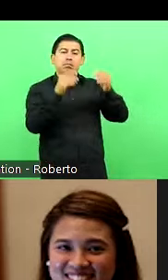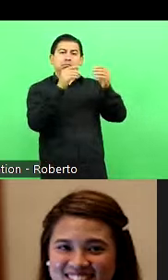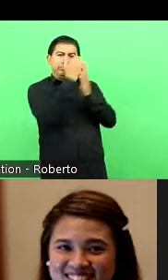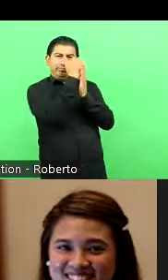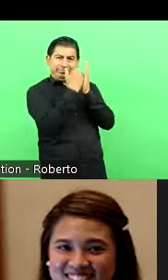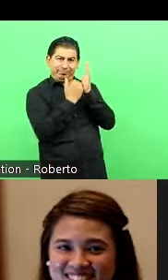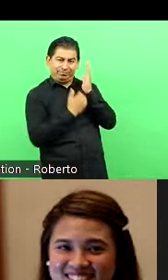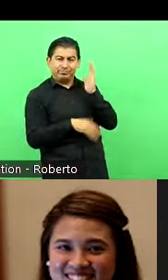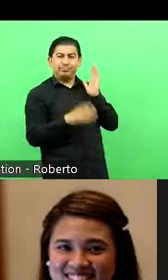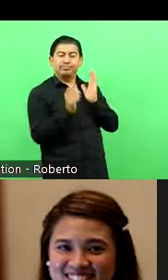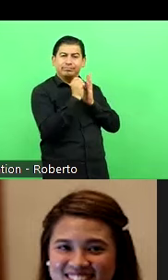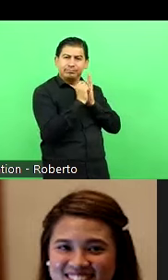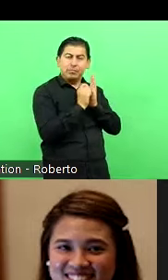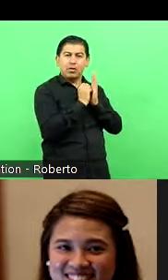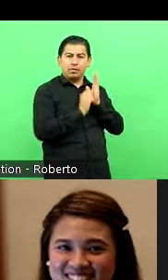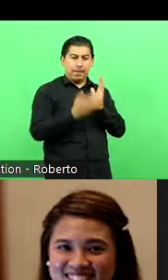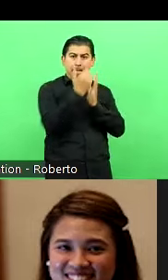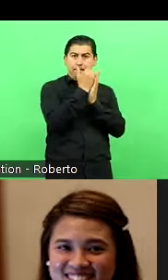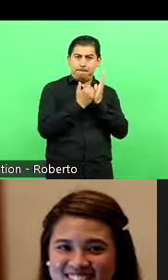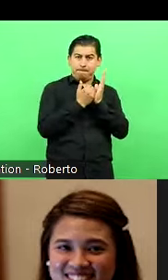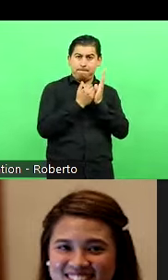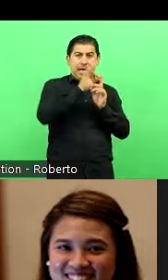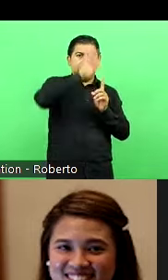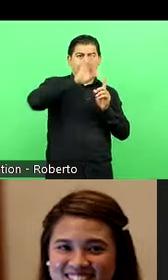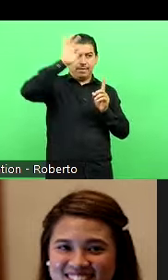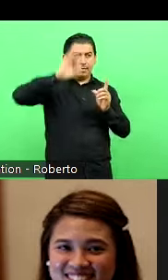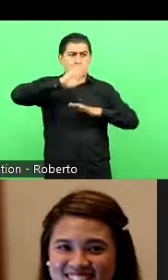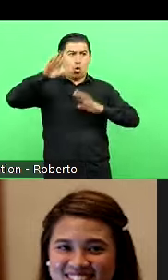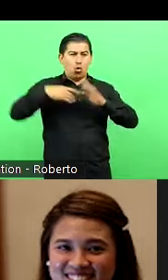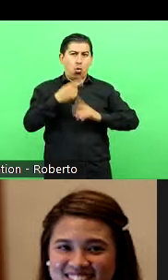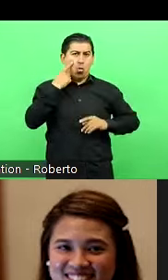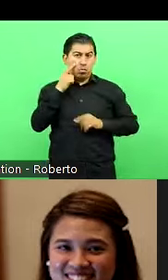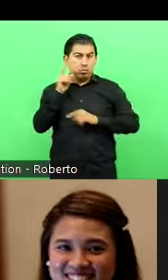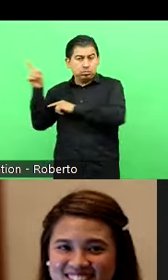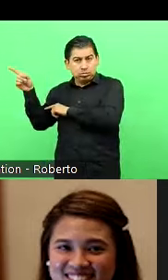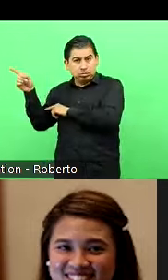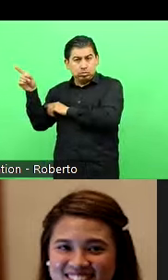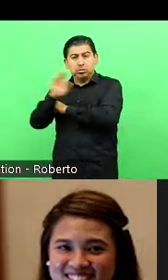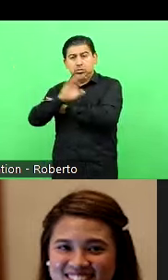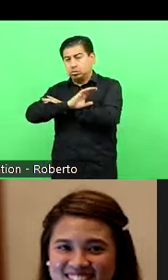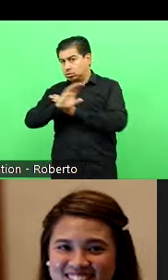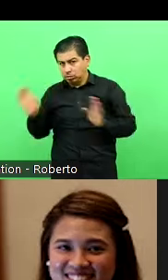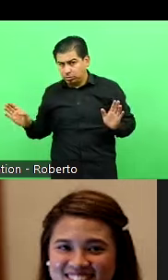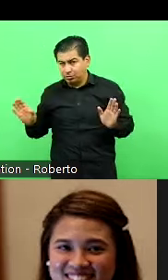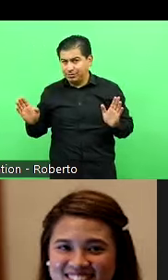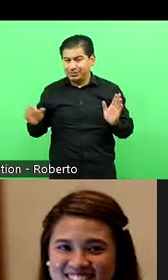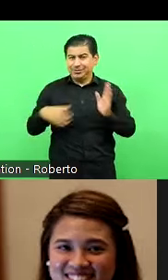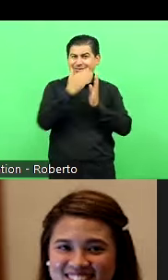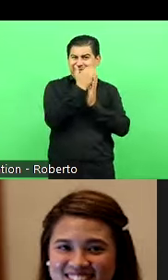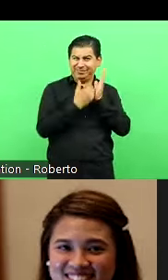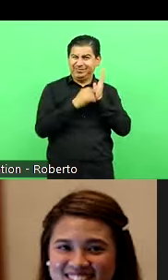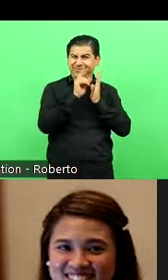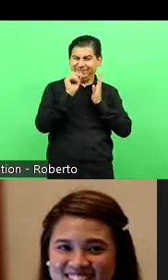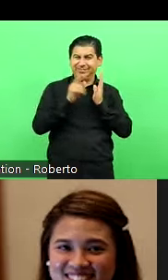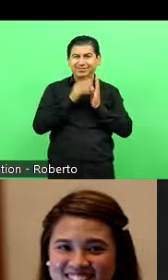the results of the application of the scorecard resulted to a huge gap in financial